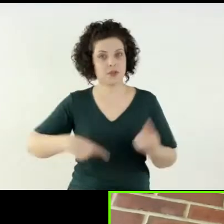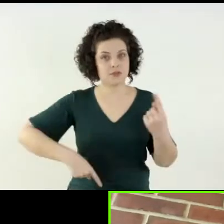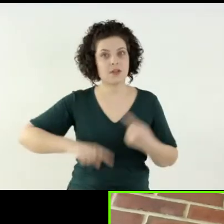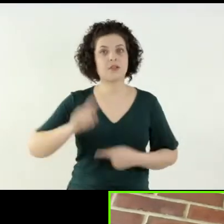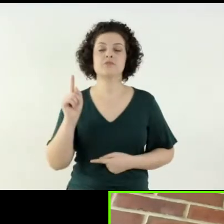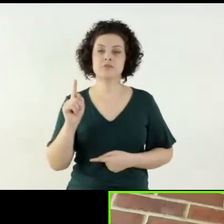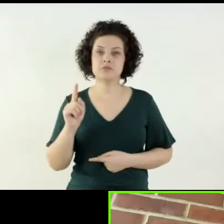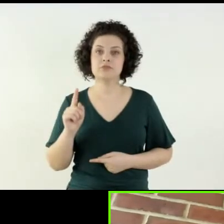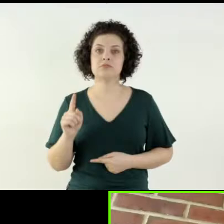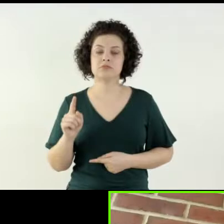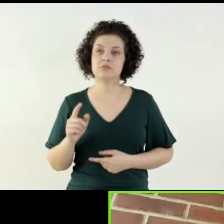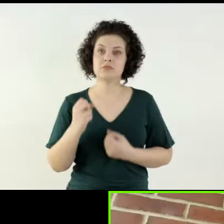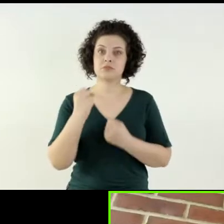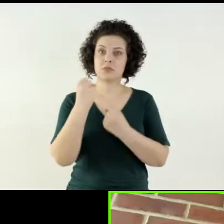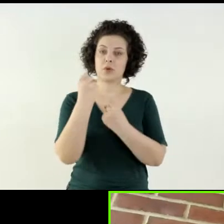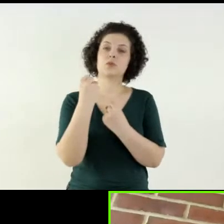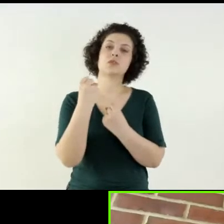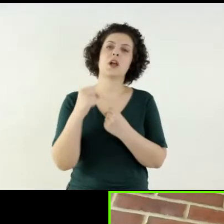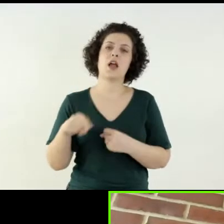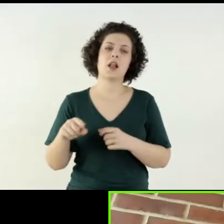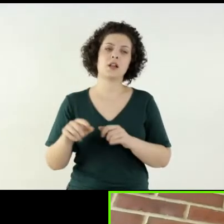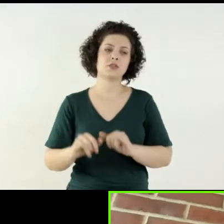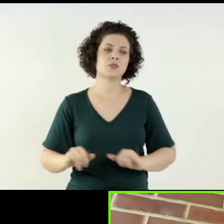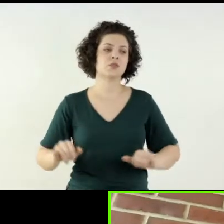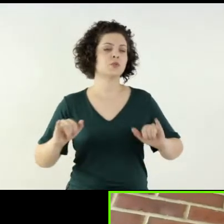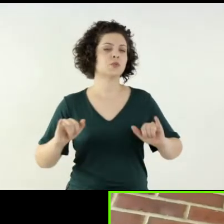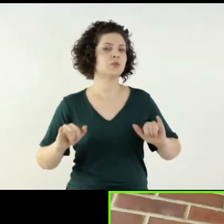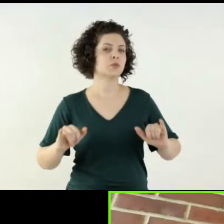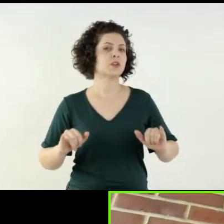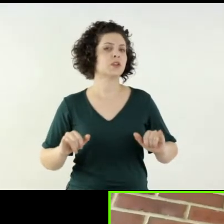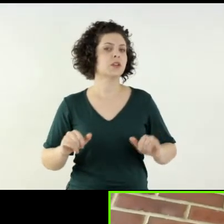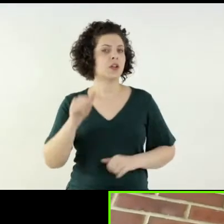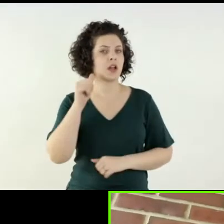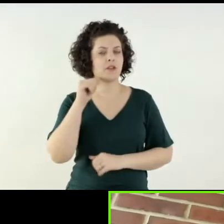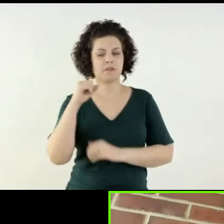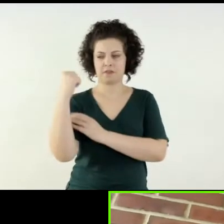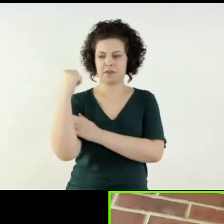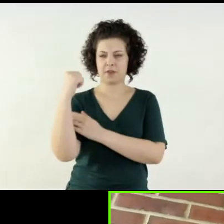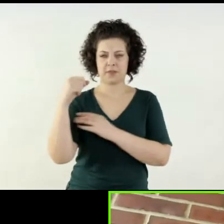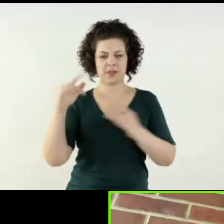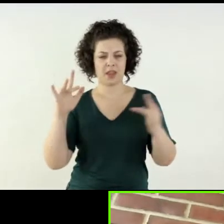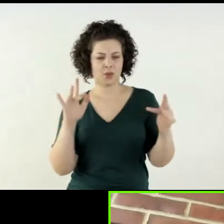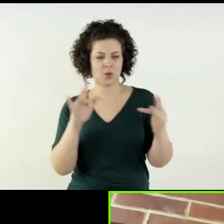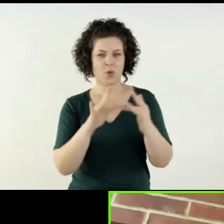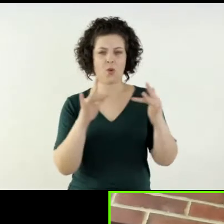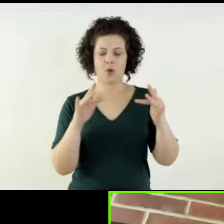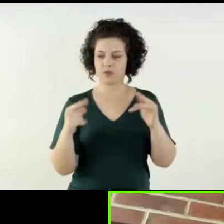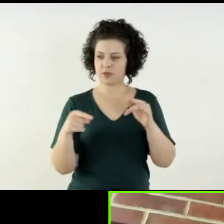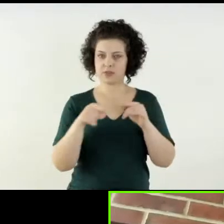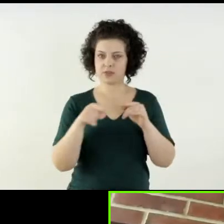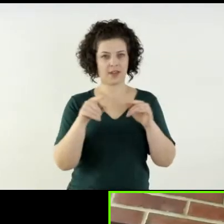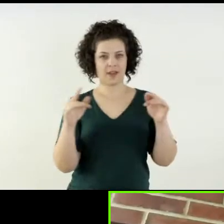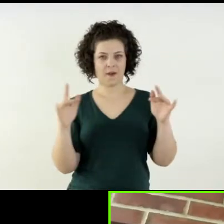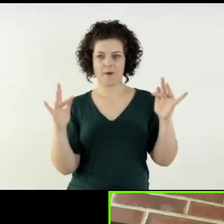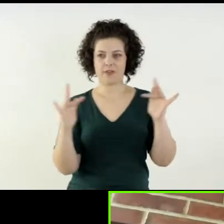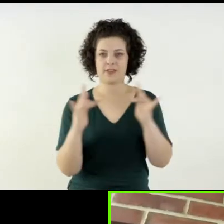when did feminism speak to you? When did feminism speak you? And when I read that line,